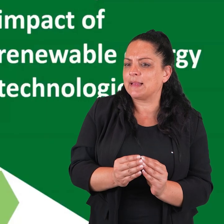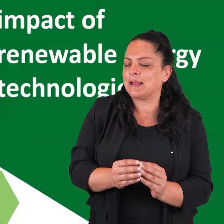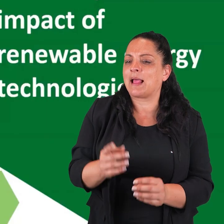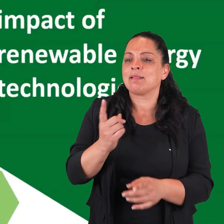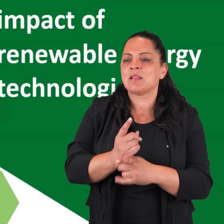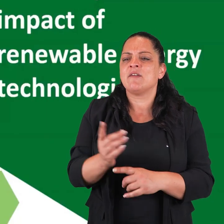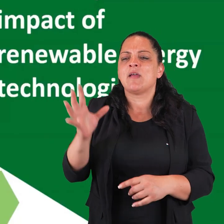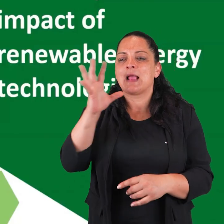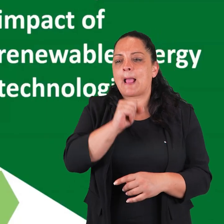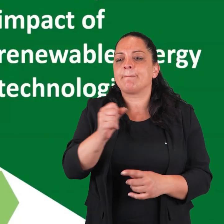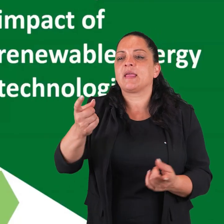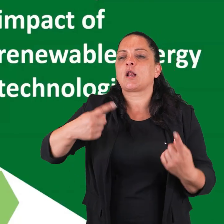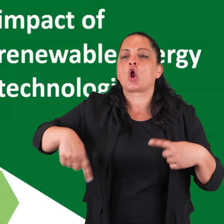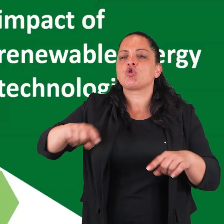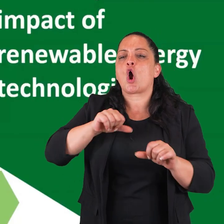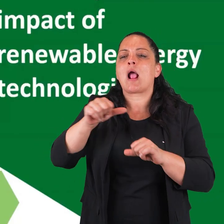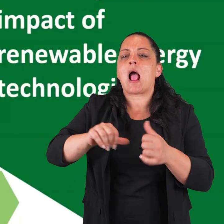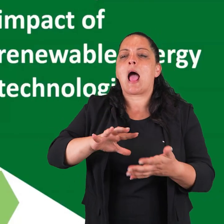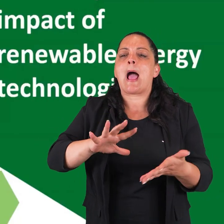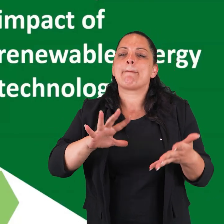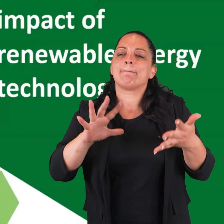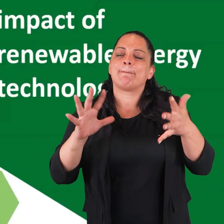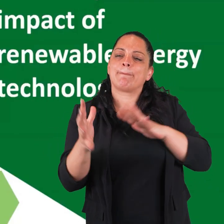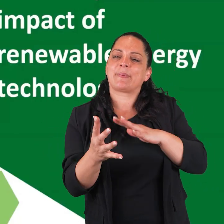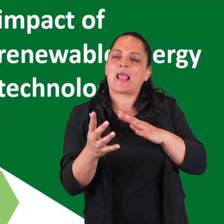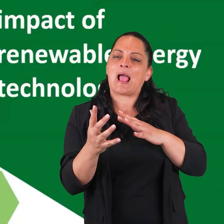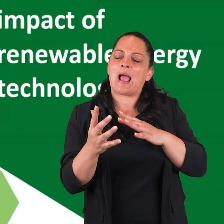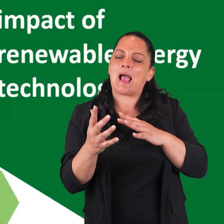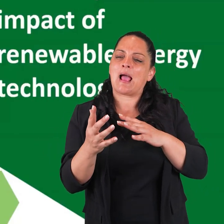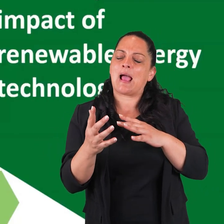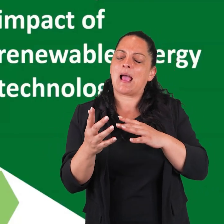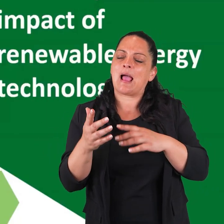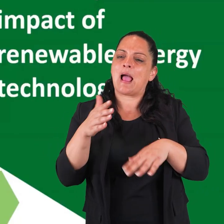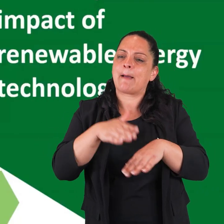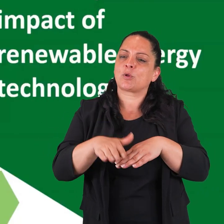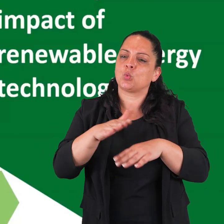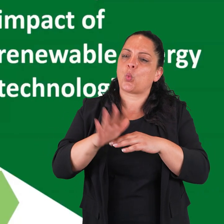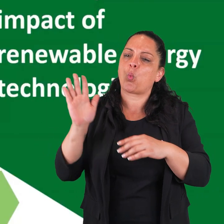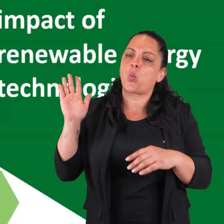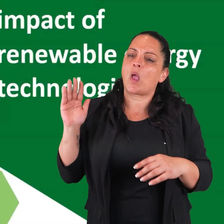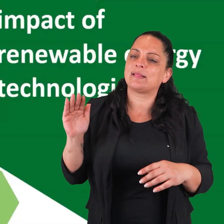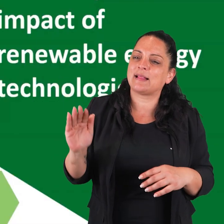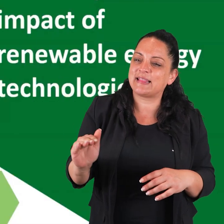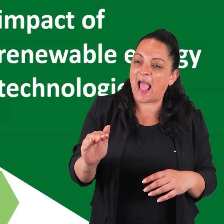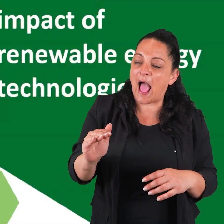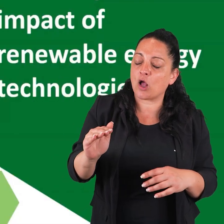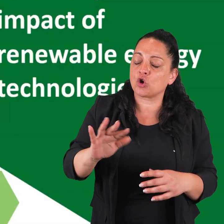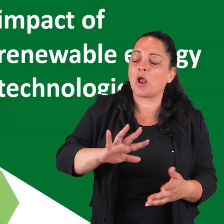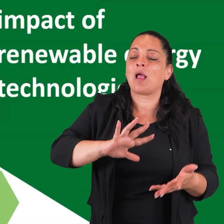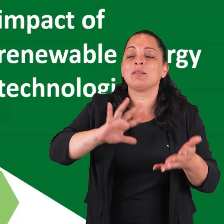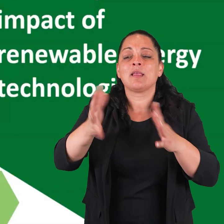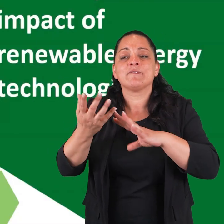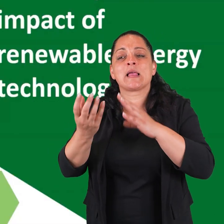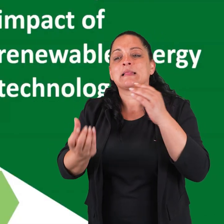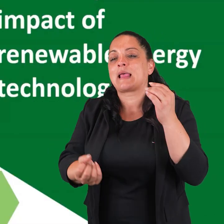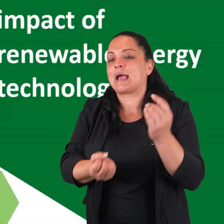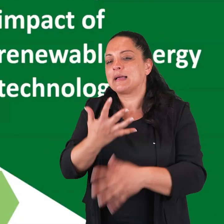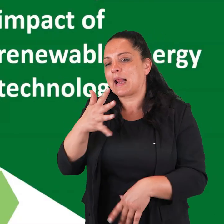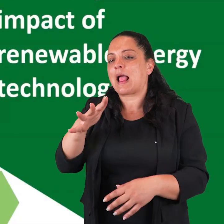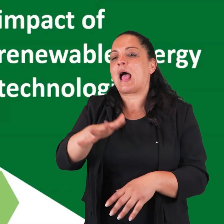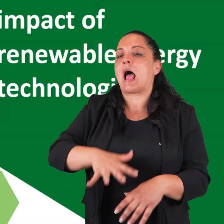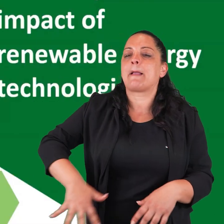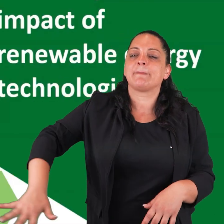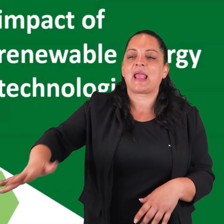our behaviors and our daily actions to make a more sustainable